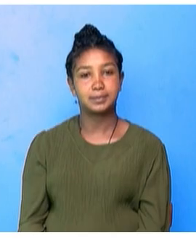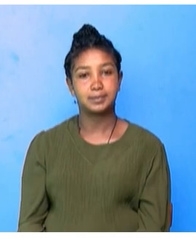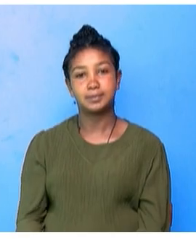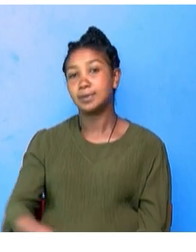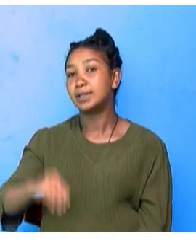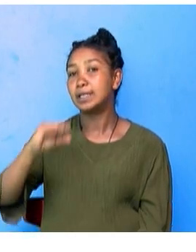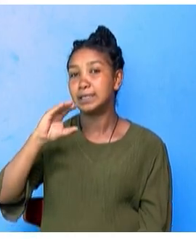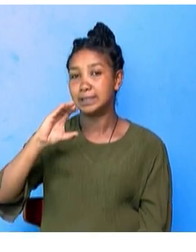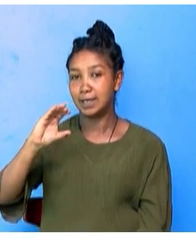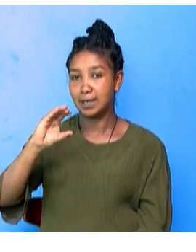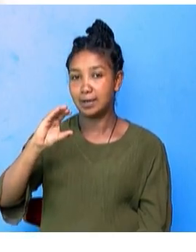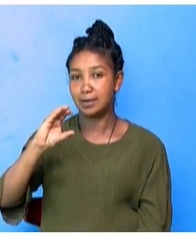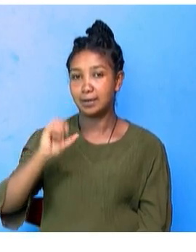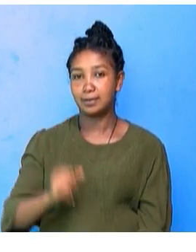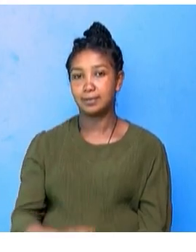C,